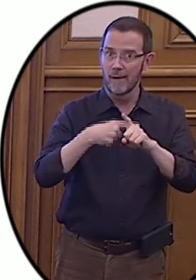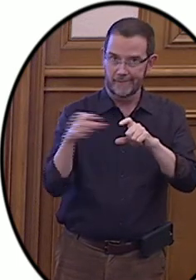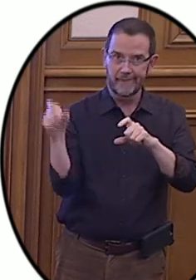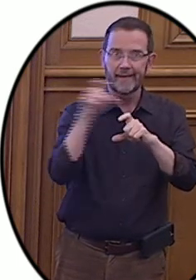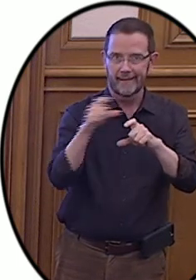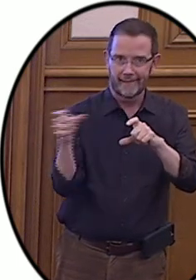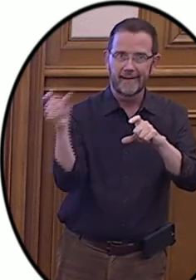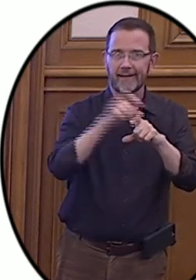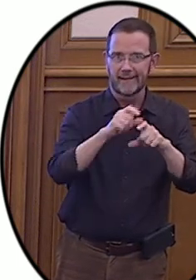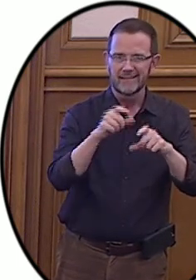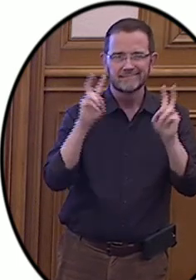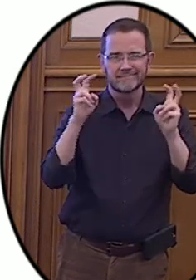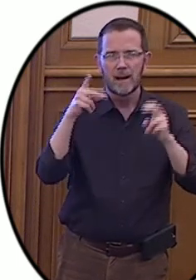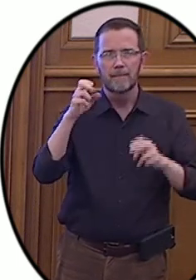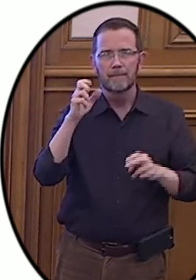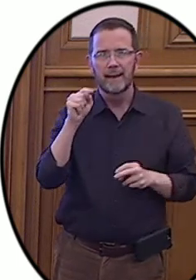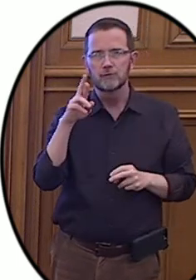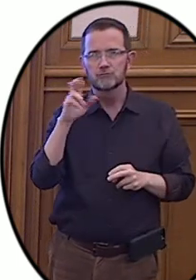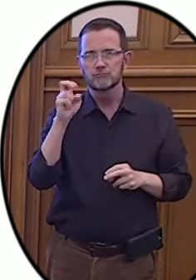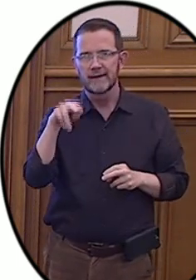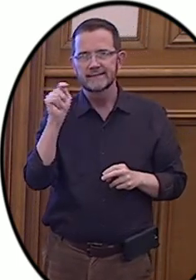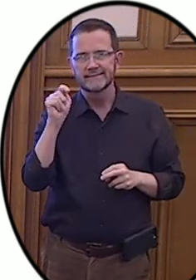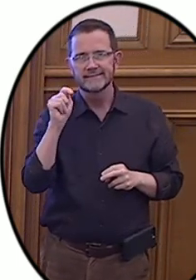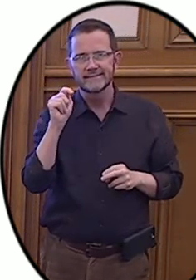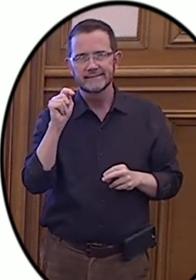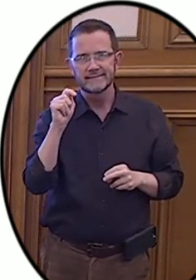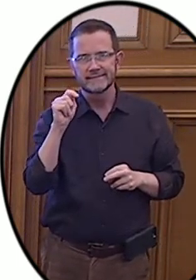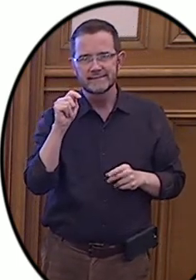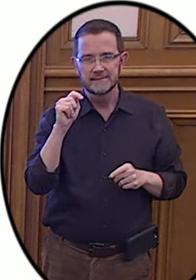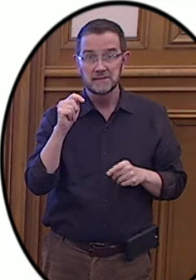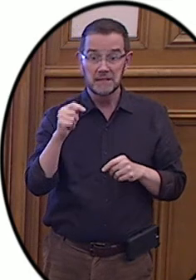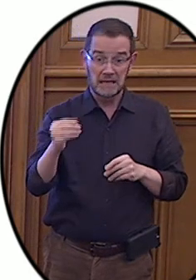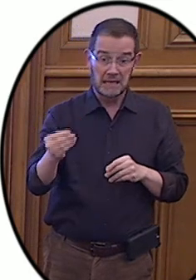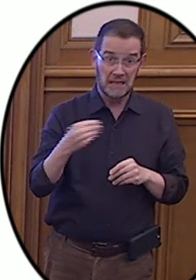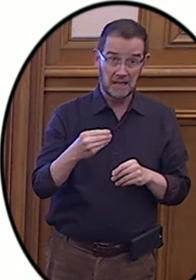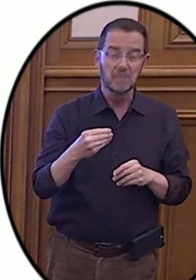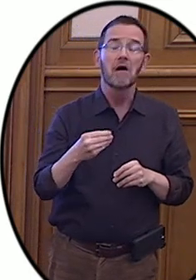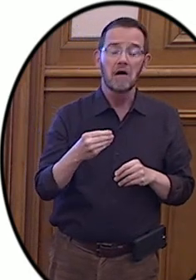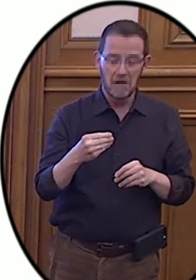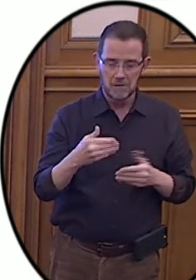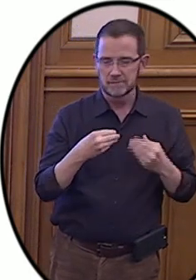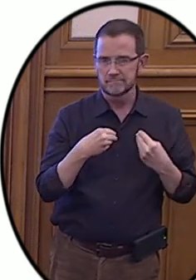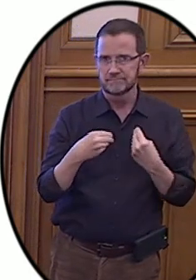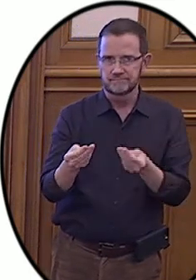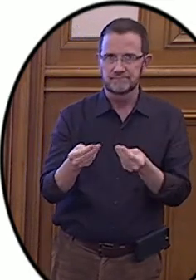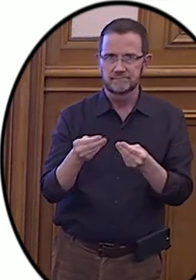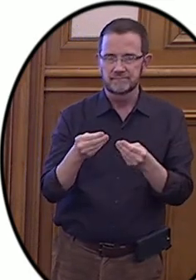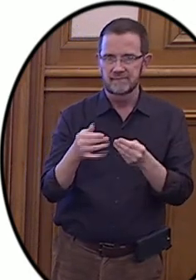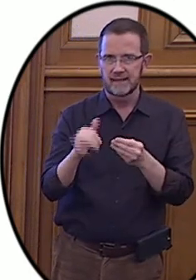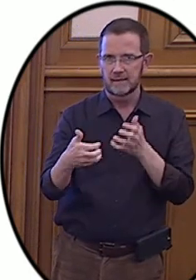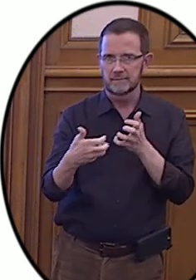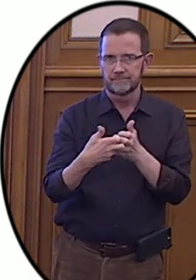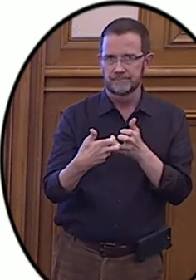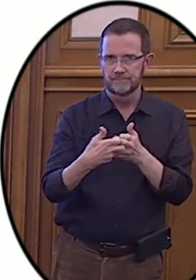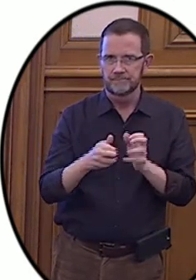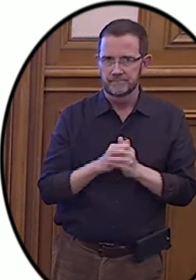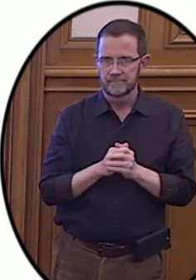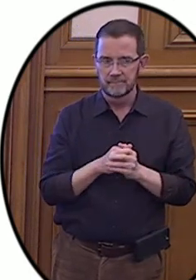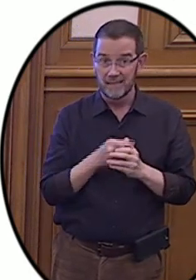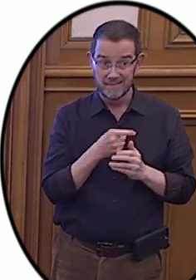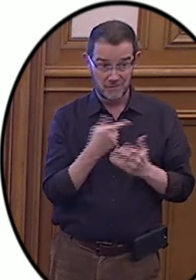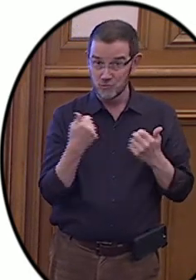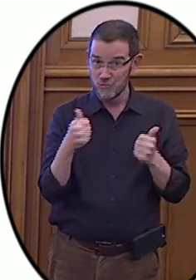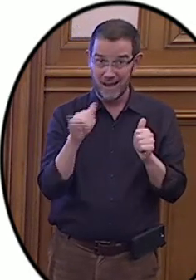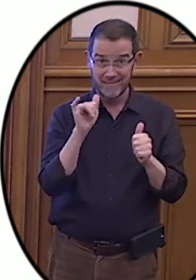as a condition of allowing that accommodation. And those extra charges would not be allowed. That would be